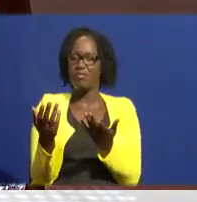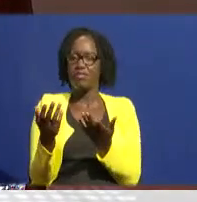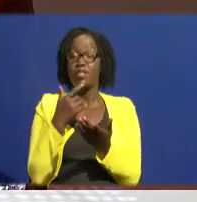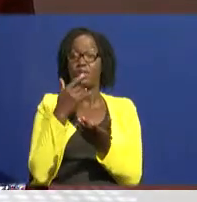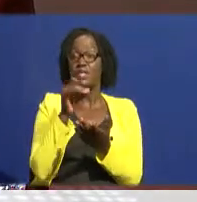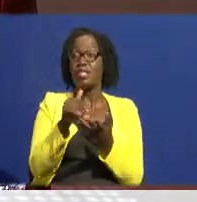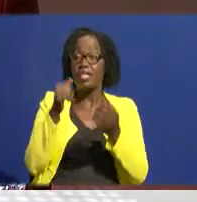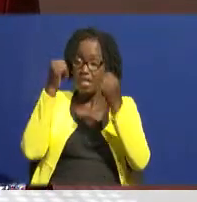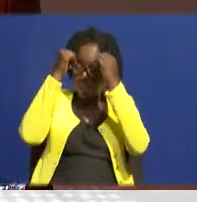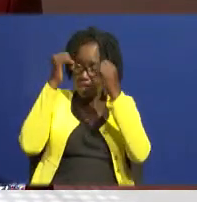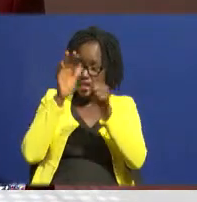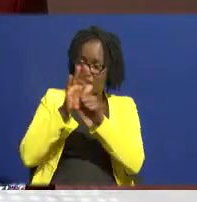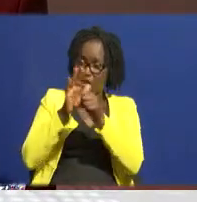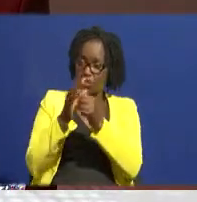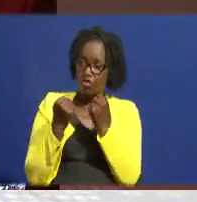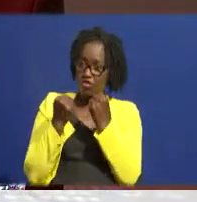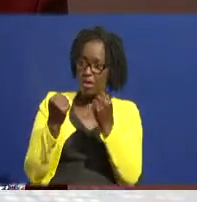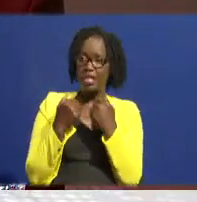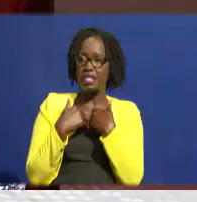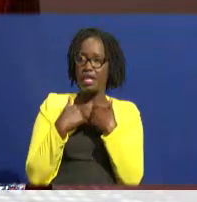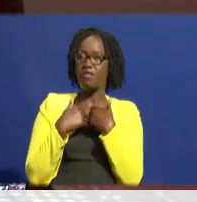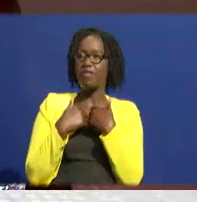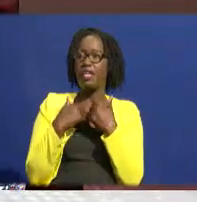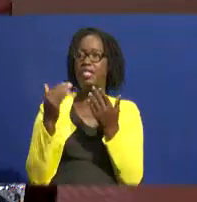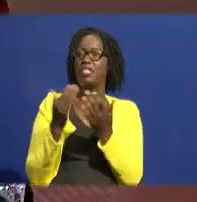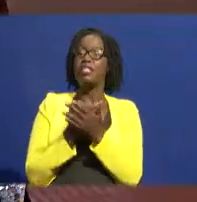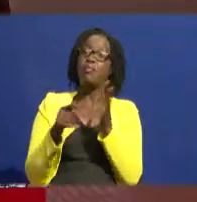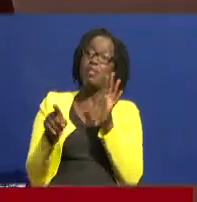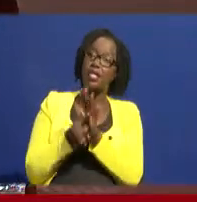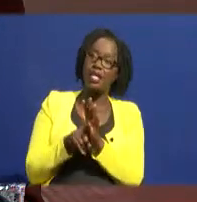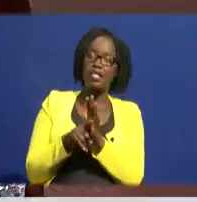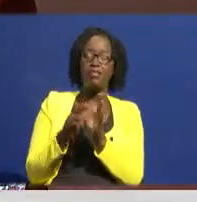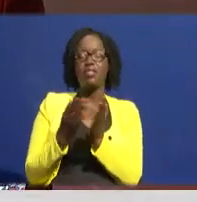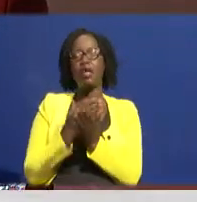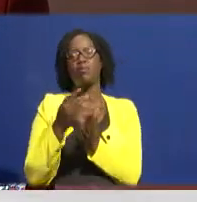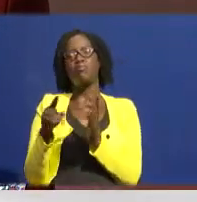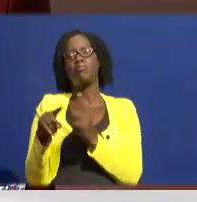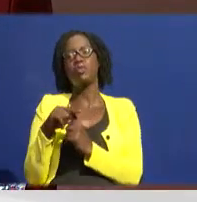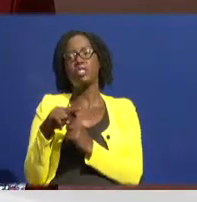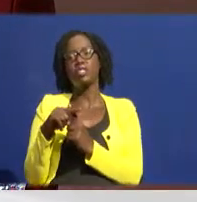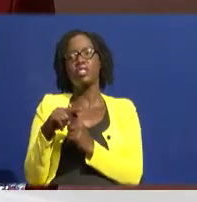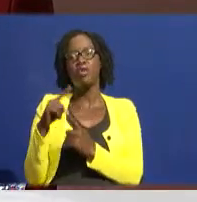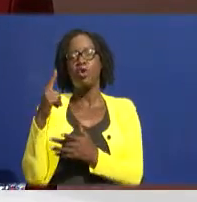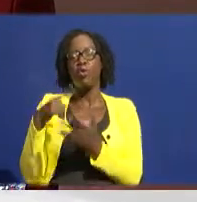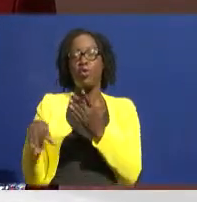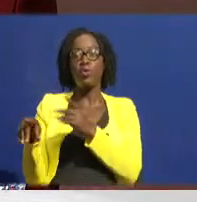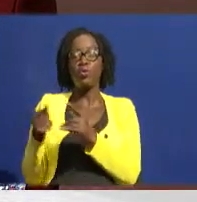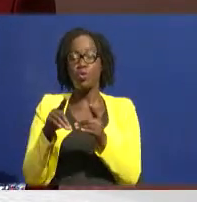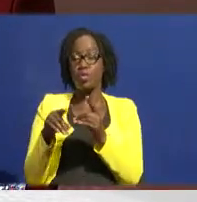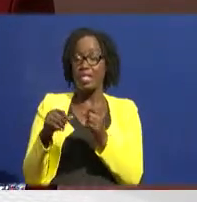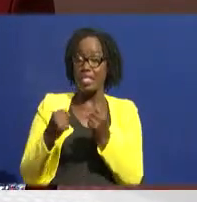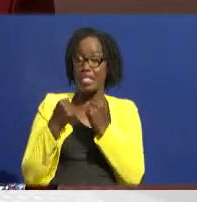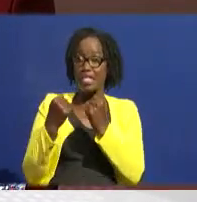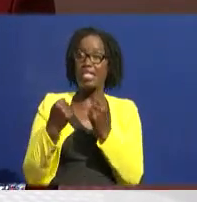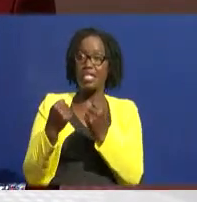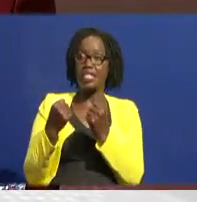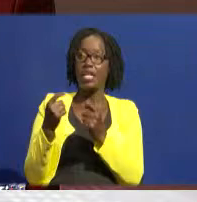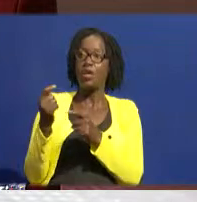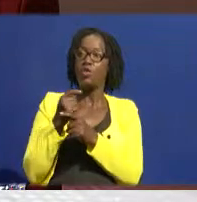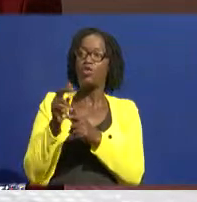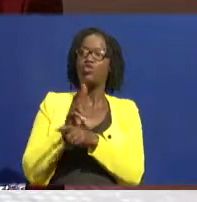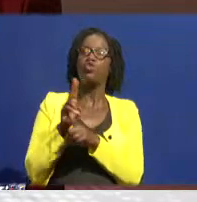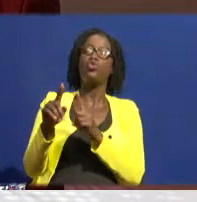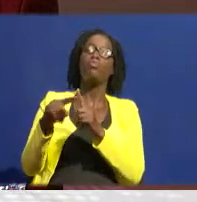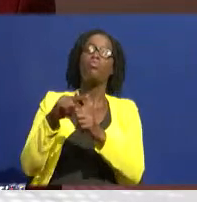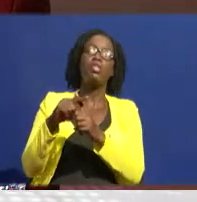say that the students have a lot of energy. Some of them are negative, some are positive. What we do is that these energies, we train them to use